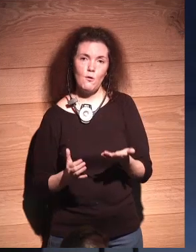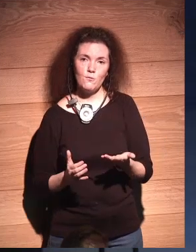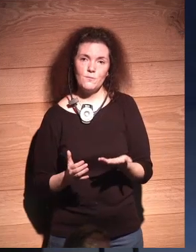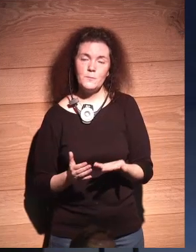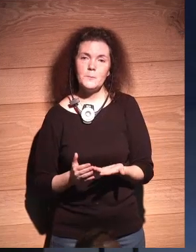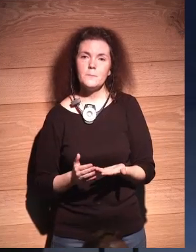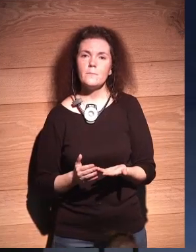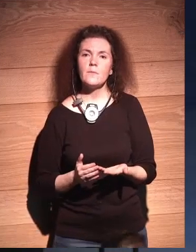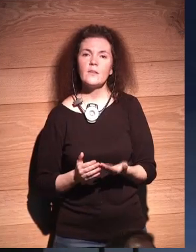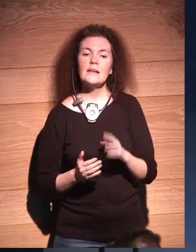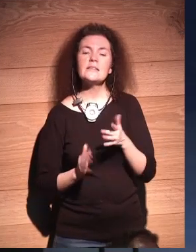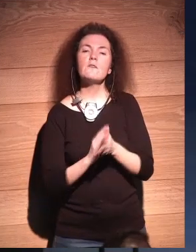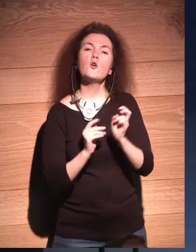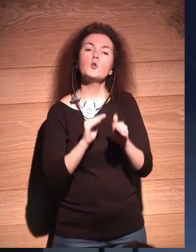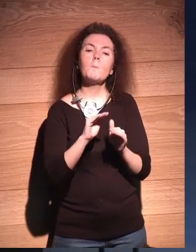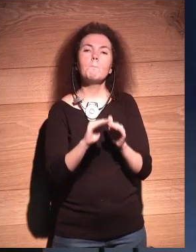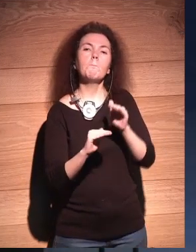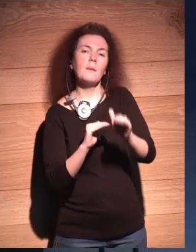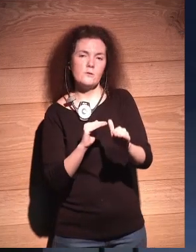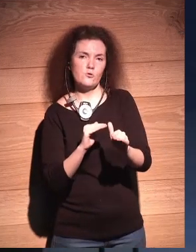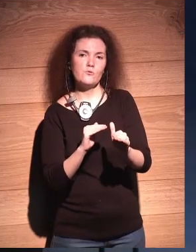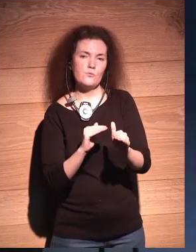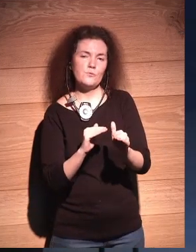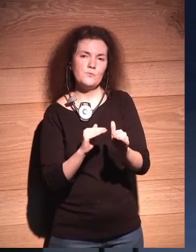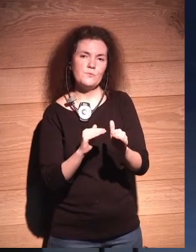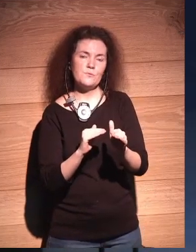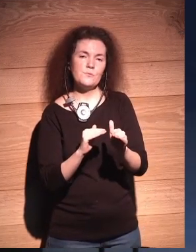it's another step to make it about criticism of